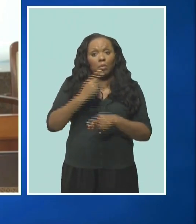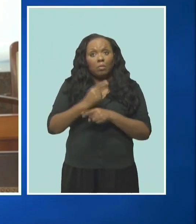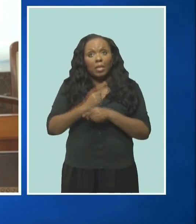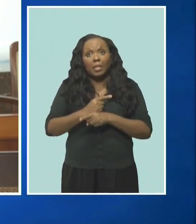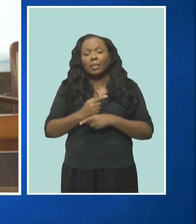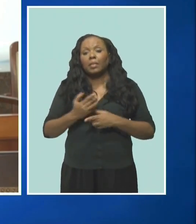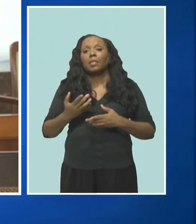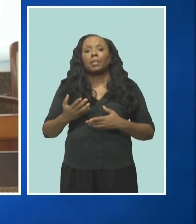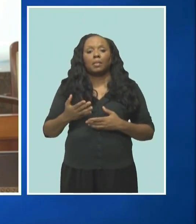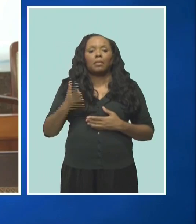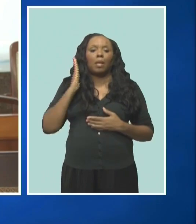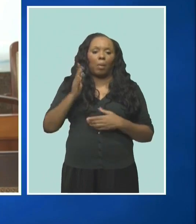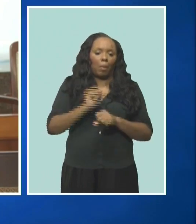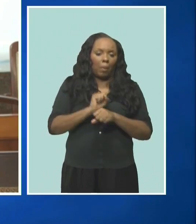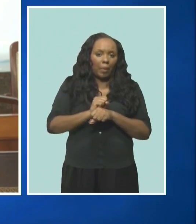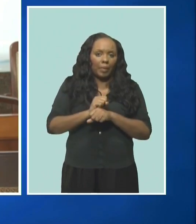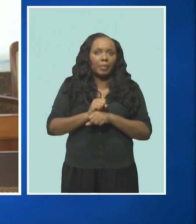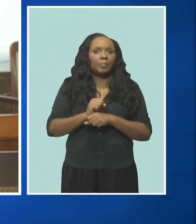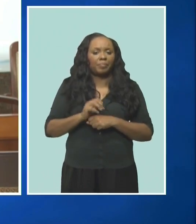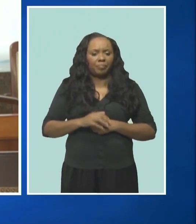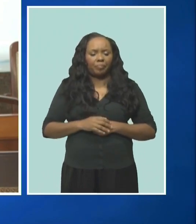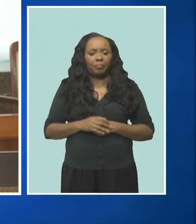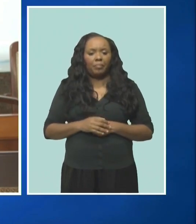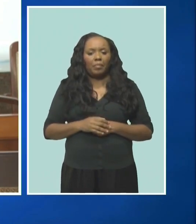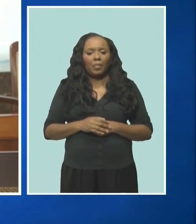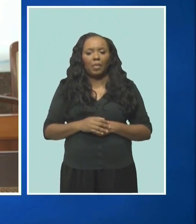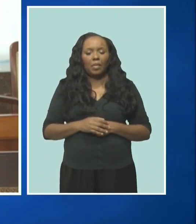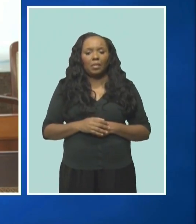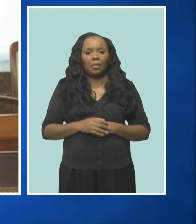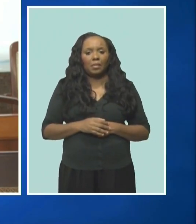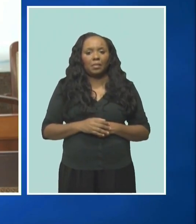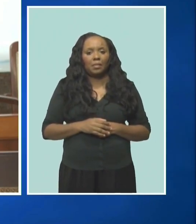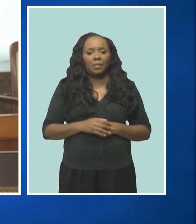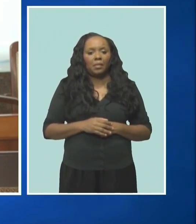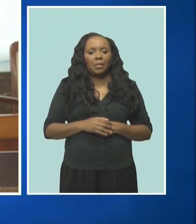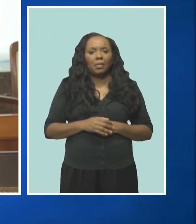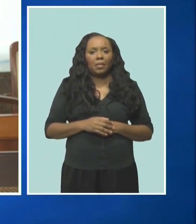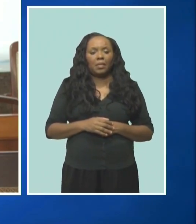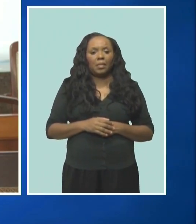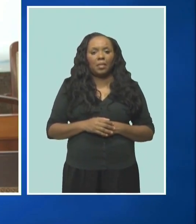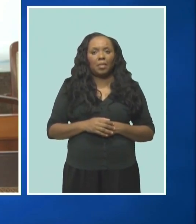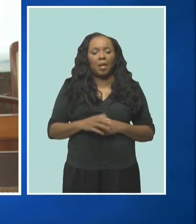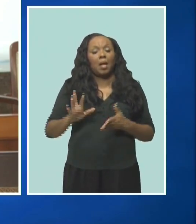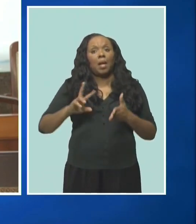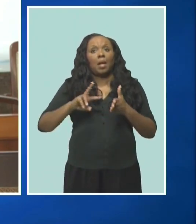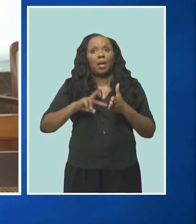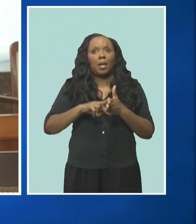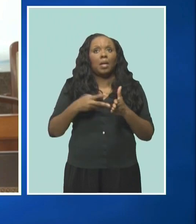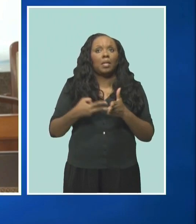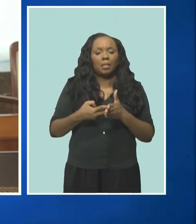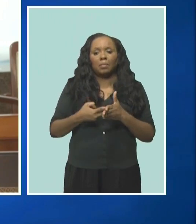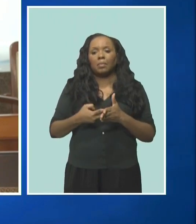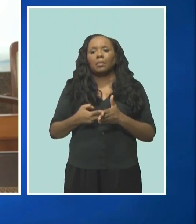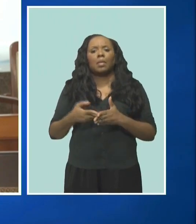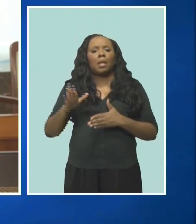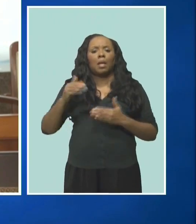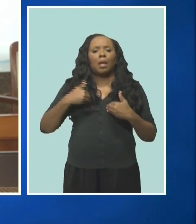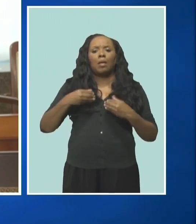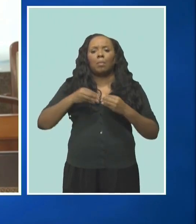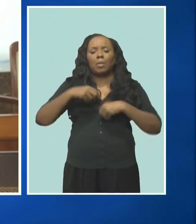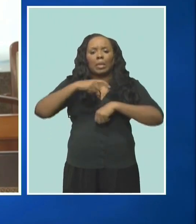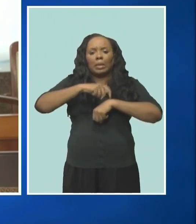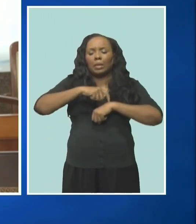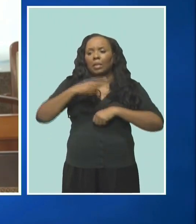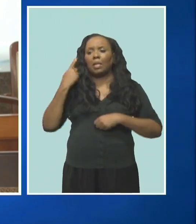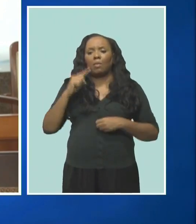again, it comes to the resourcing, staffing, sophistication, experience, and ability to get these things done.